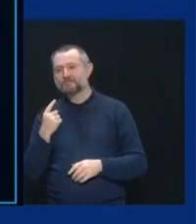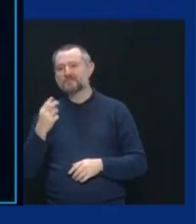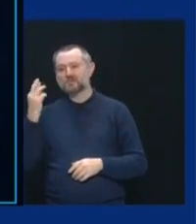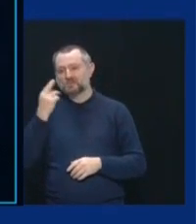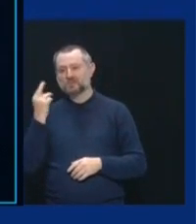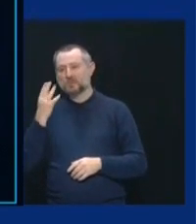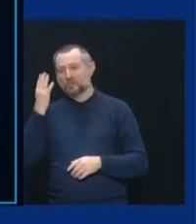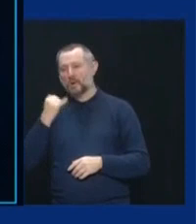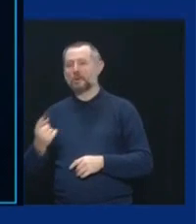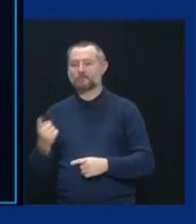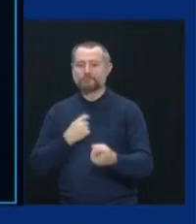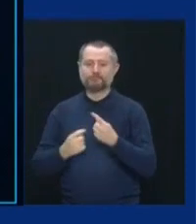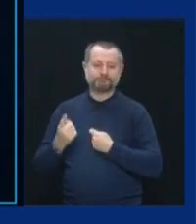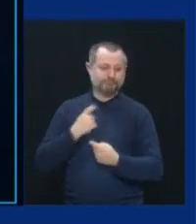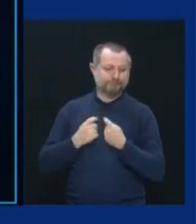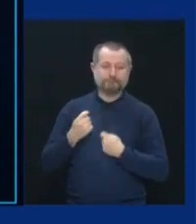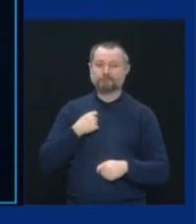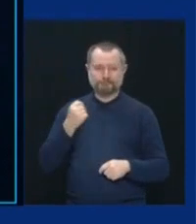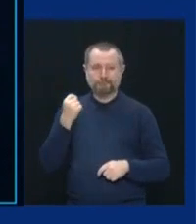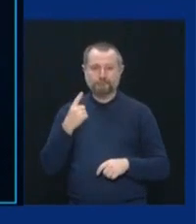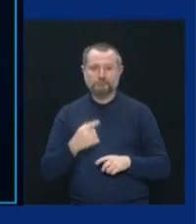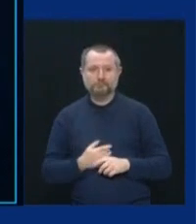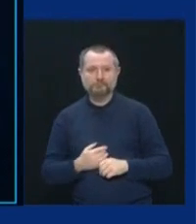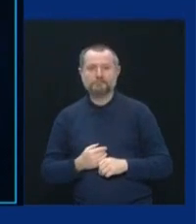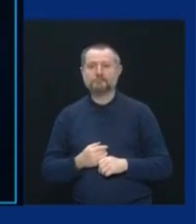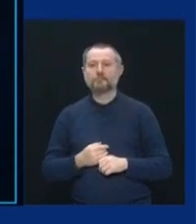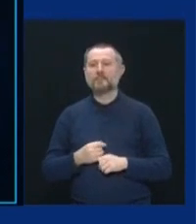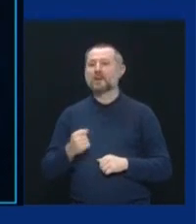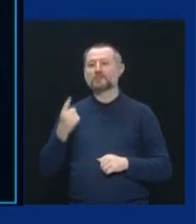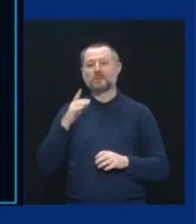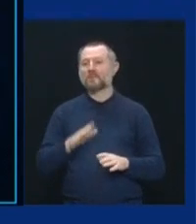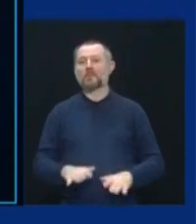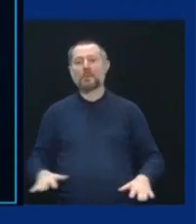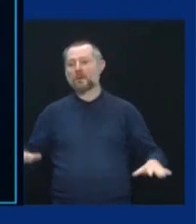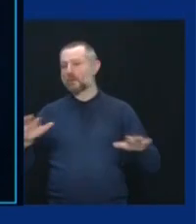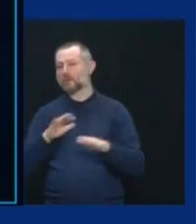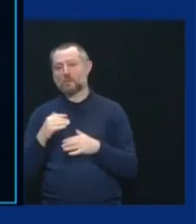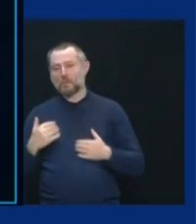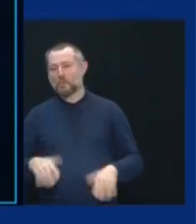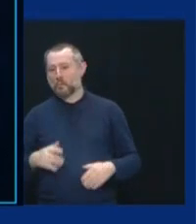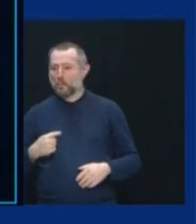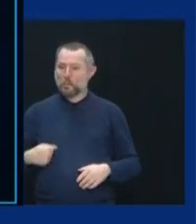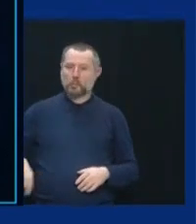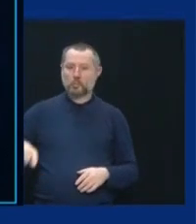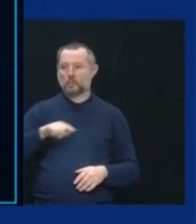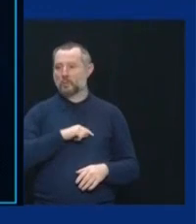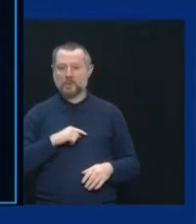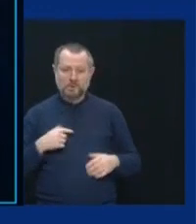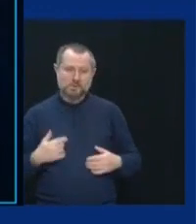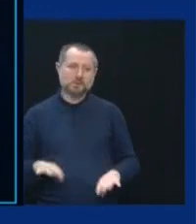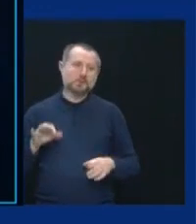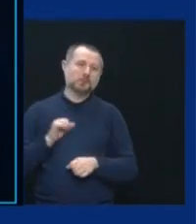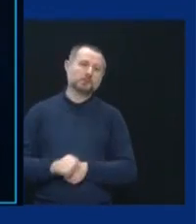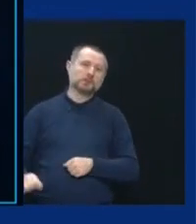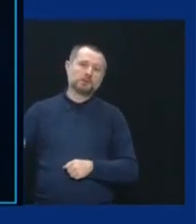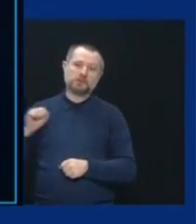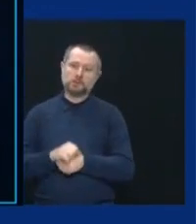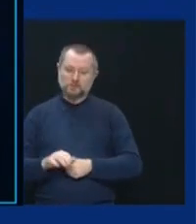reasons. I understand that there was a lot going on. Everybody was working 24 hours a day. Everybody was